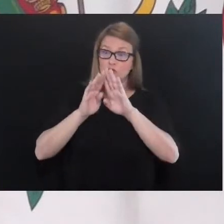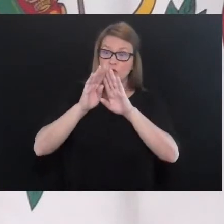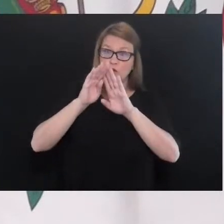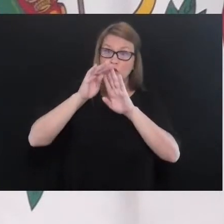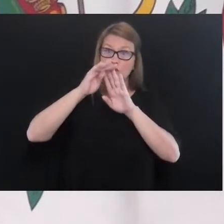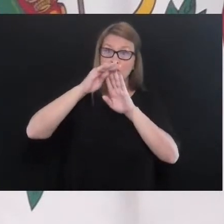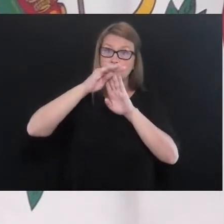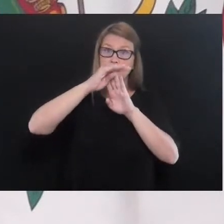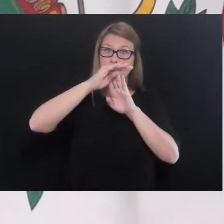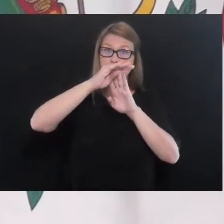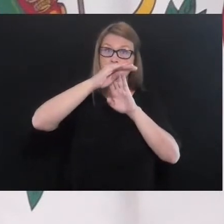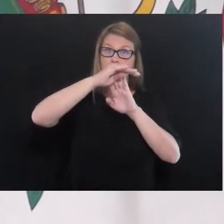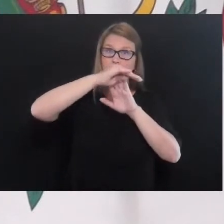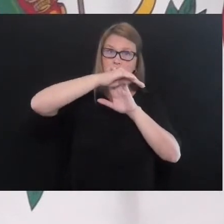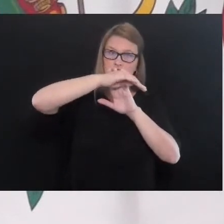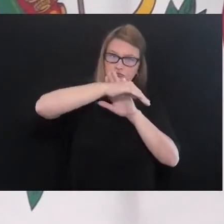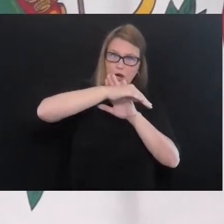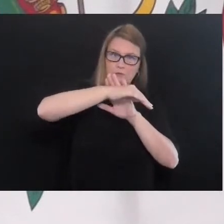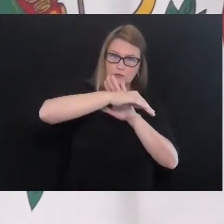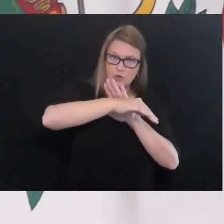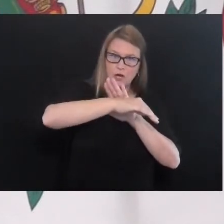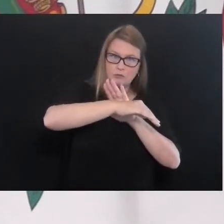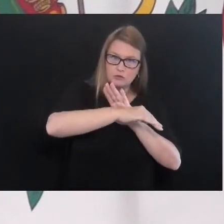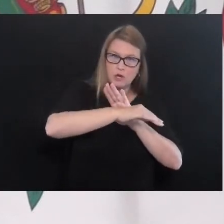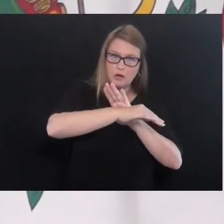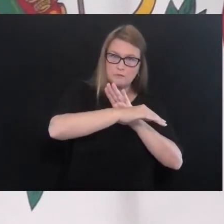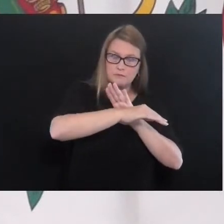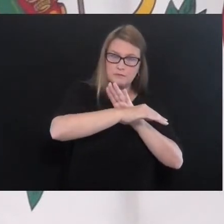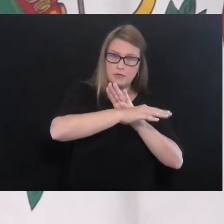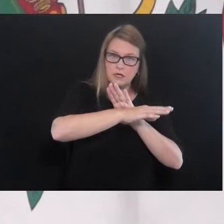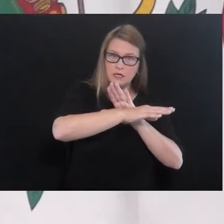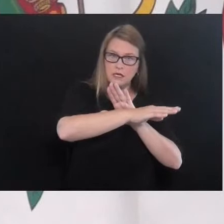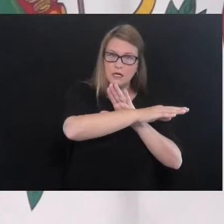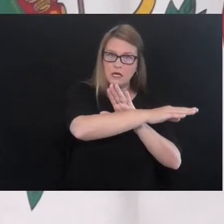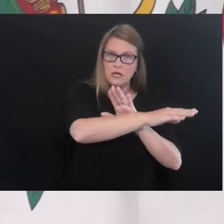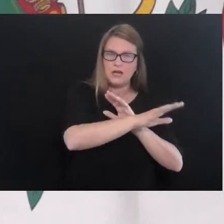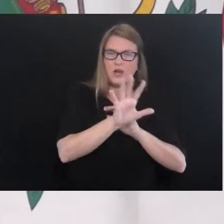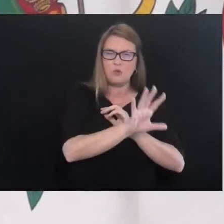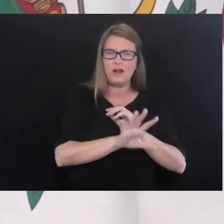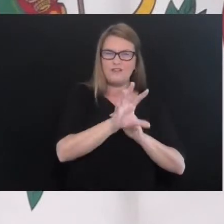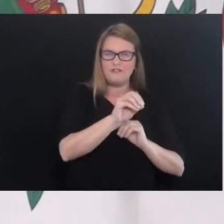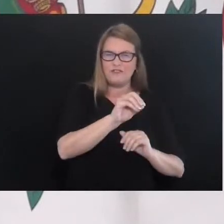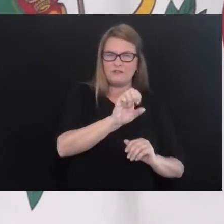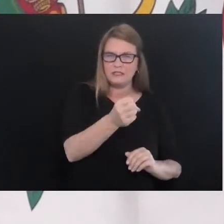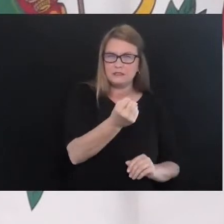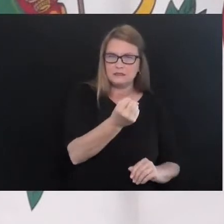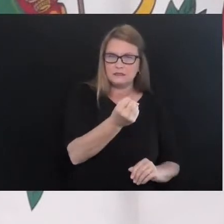they started dropping and dropping and dropping. They went all the way down into the 50s.